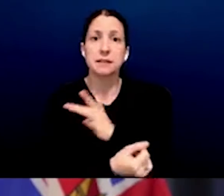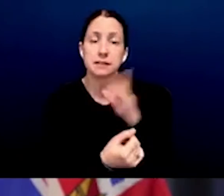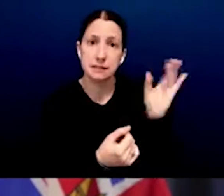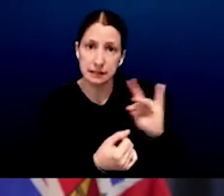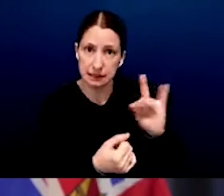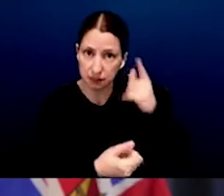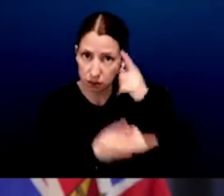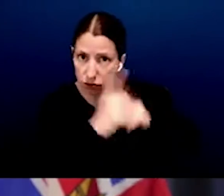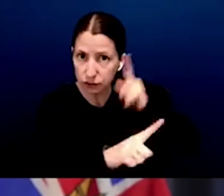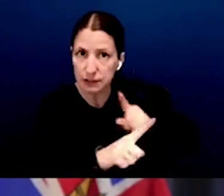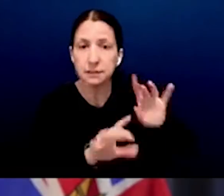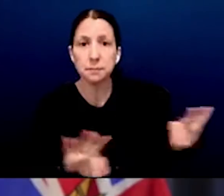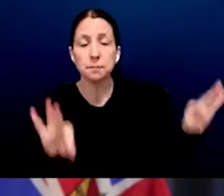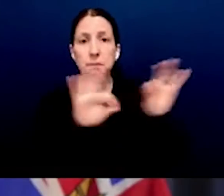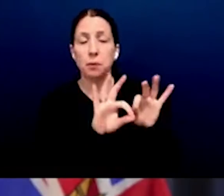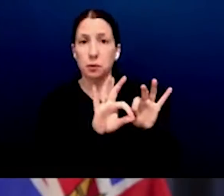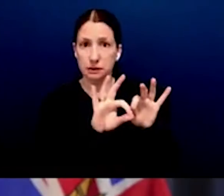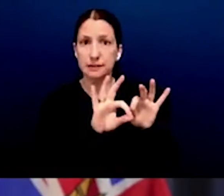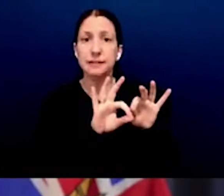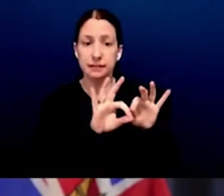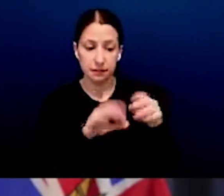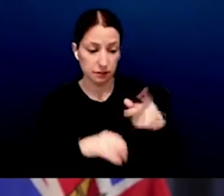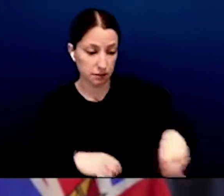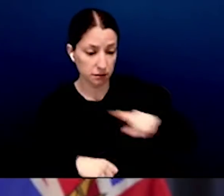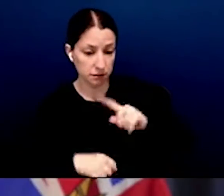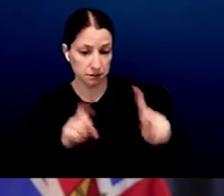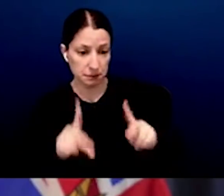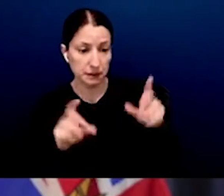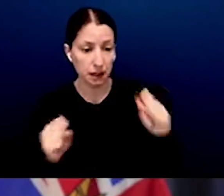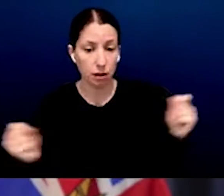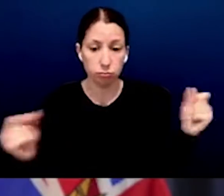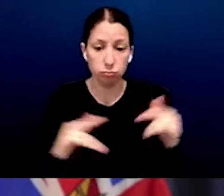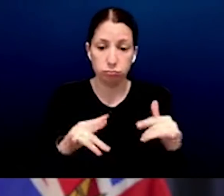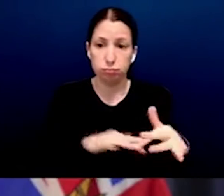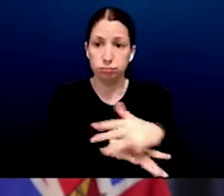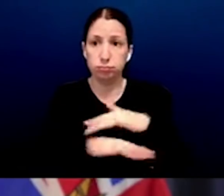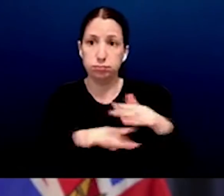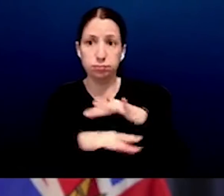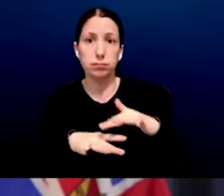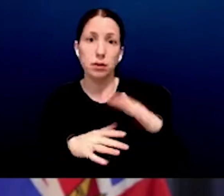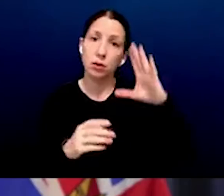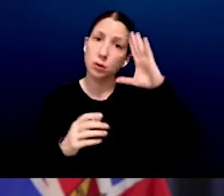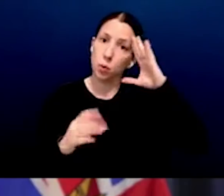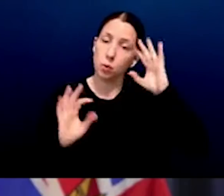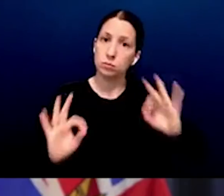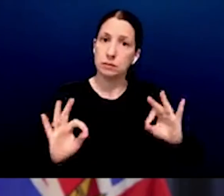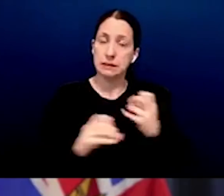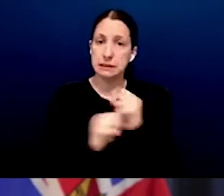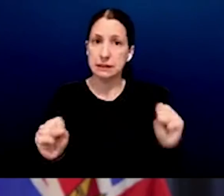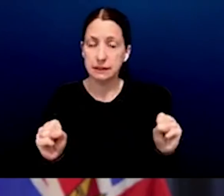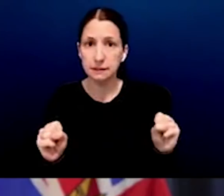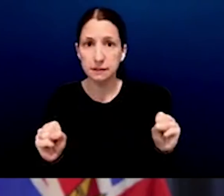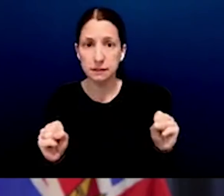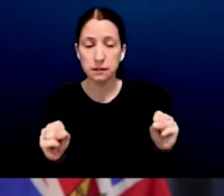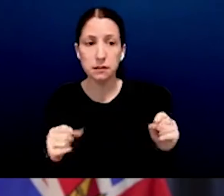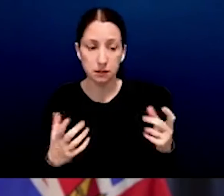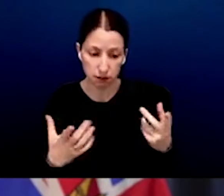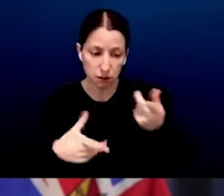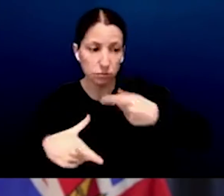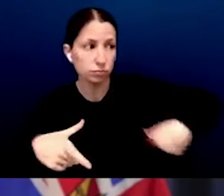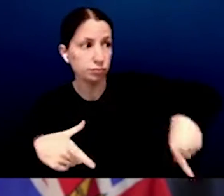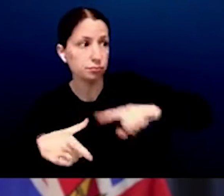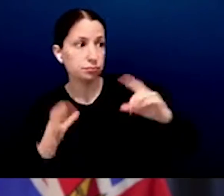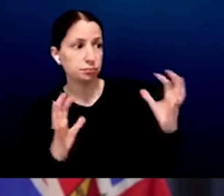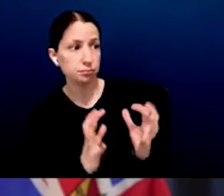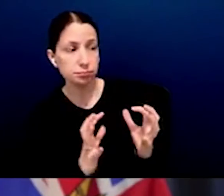we needed to make sure that our citizens could engage with each other confidently and knowing that those around them, whether it be in recreation,